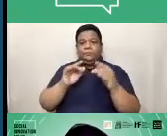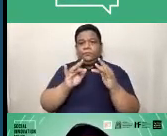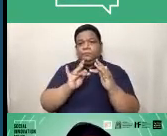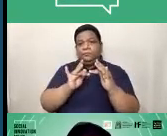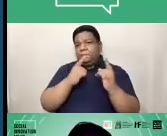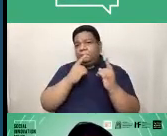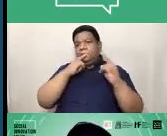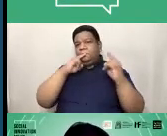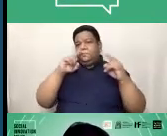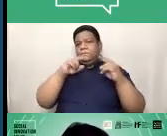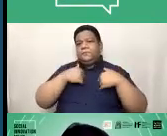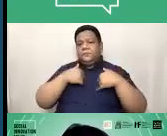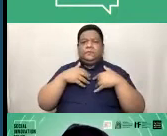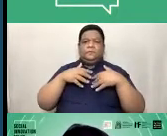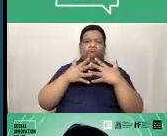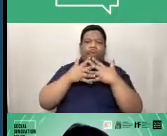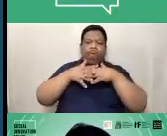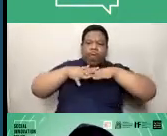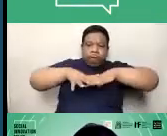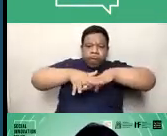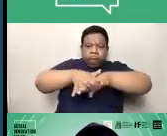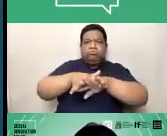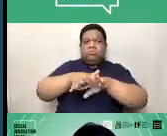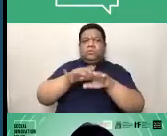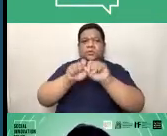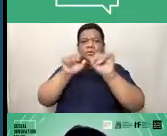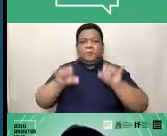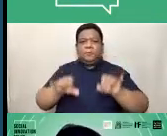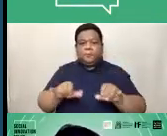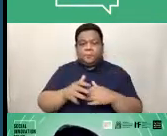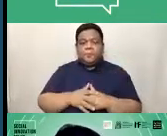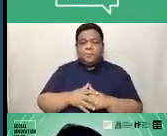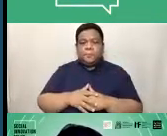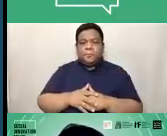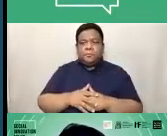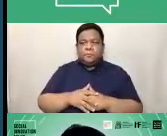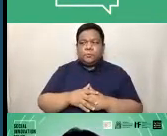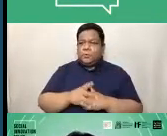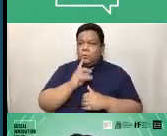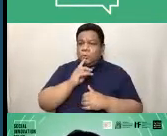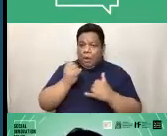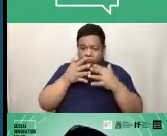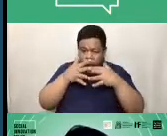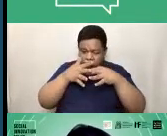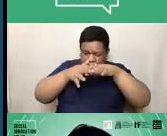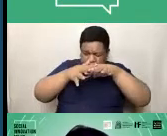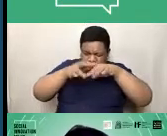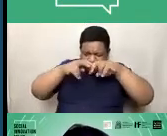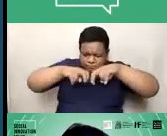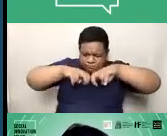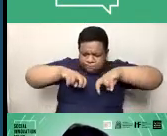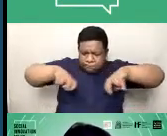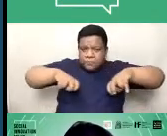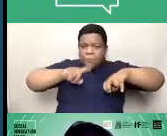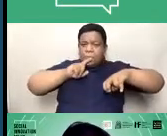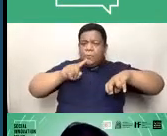a complex network and system. And it's a cool way of breaking down and seeing just how complex some of the things we